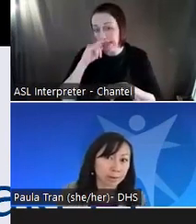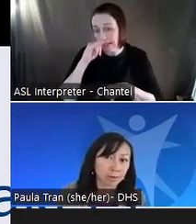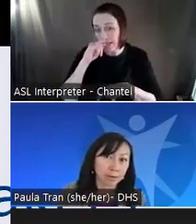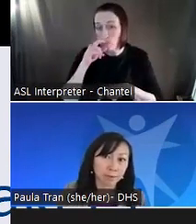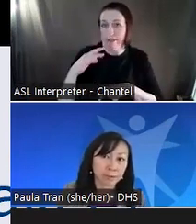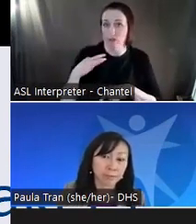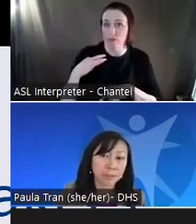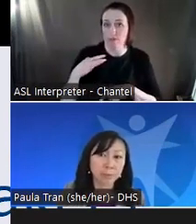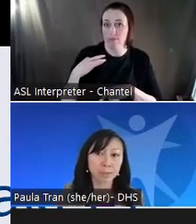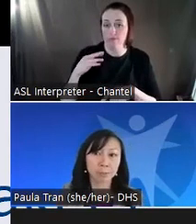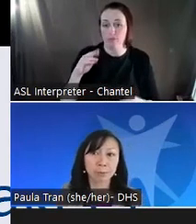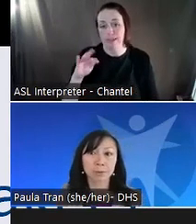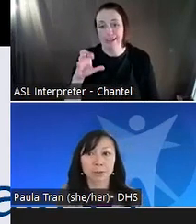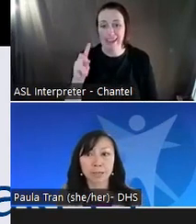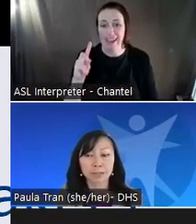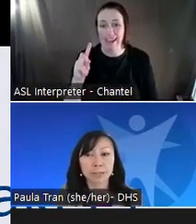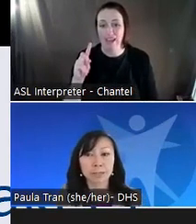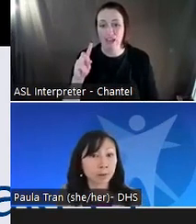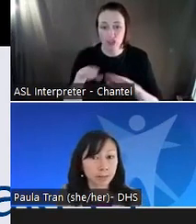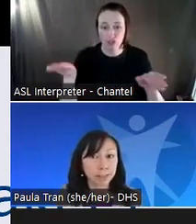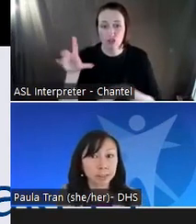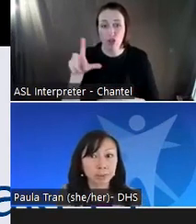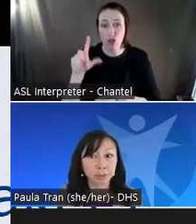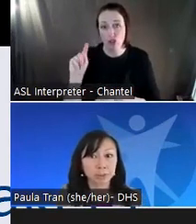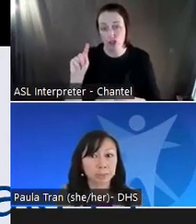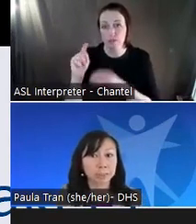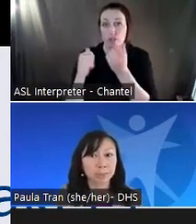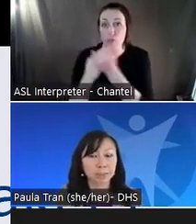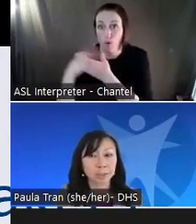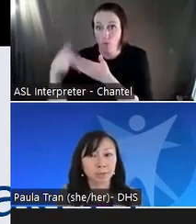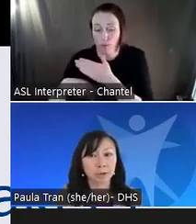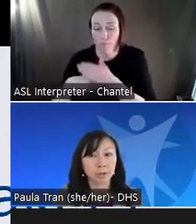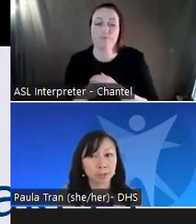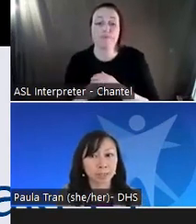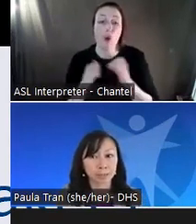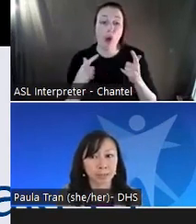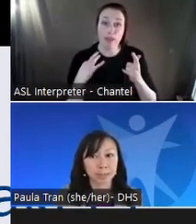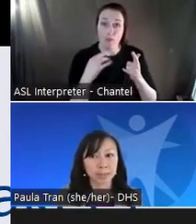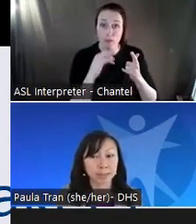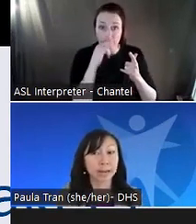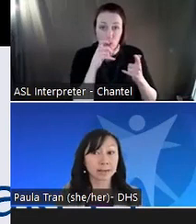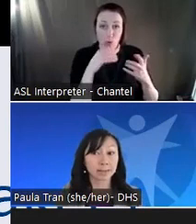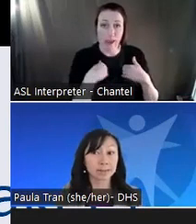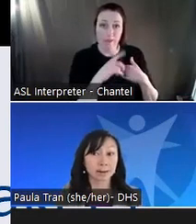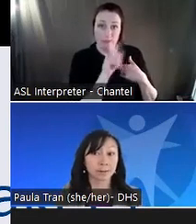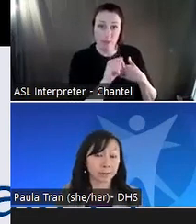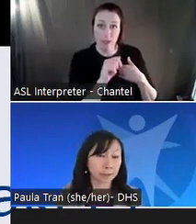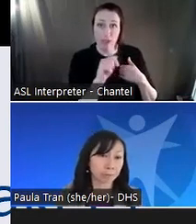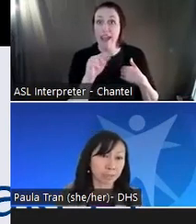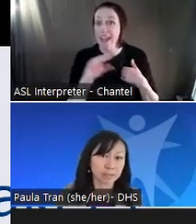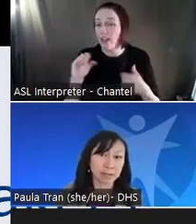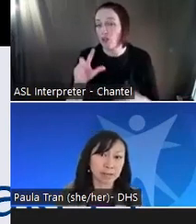Program. Governor Evers' budget proposal guarantees all eligible children with disabilities who have long-term care needs can access care